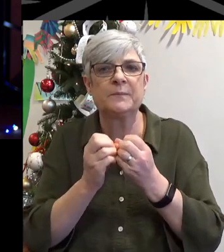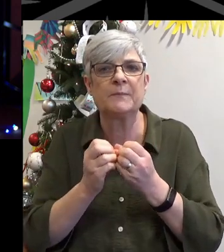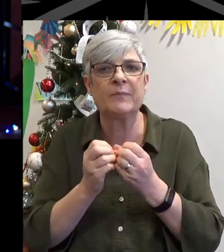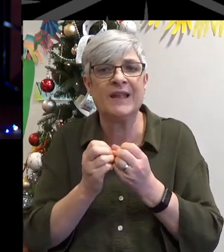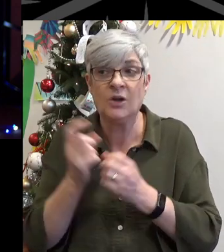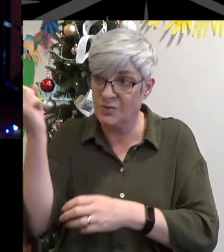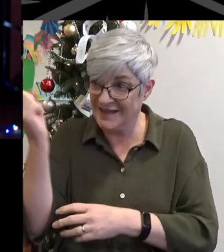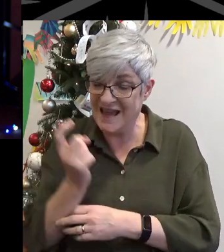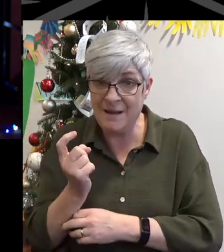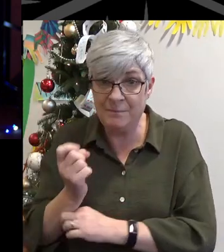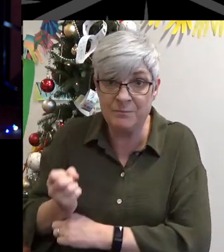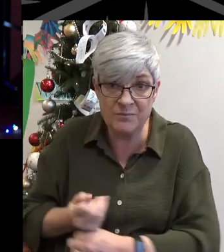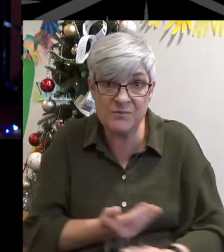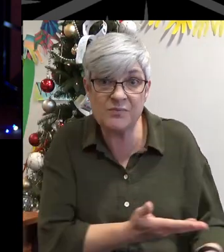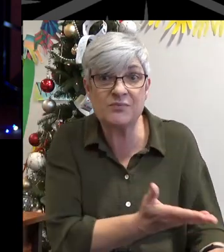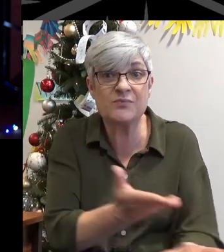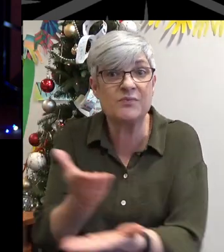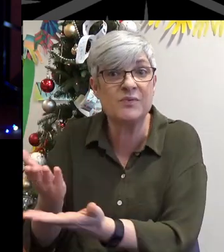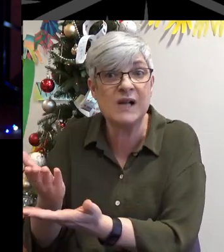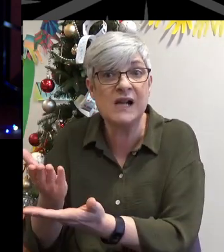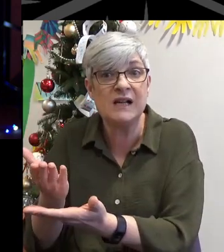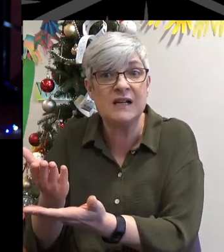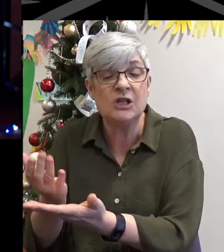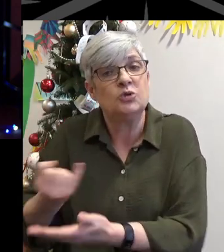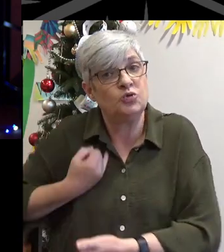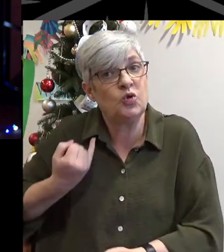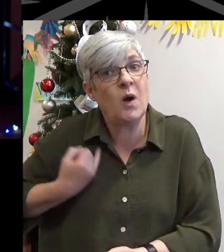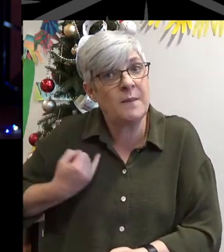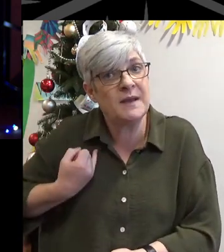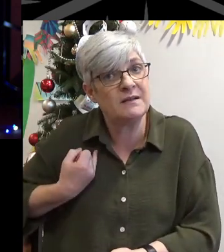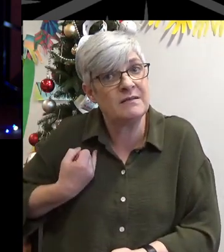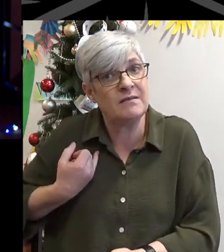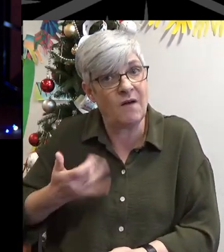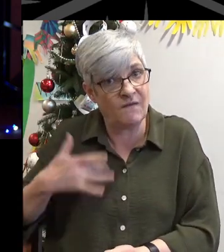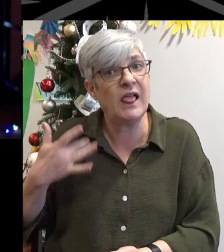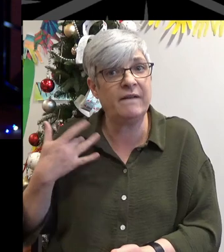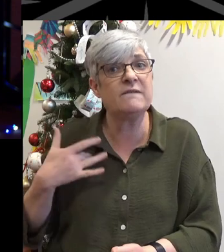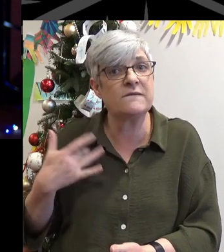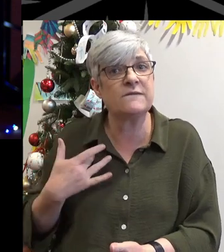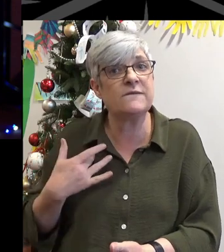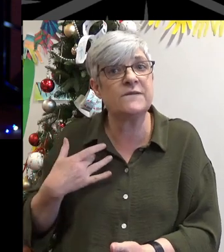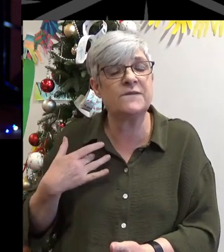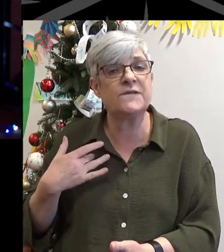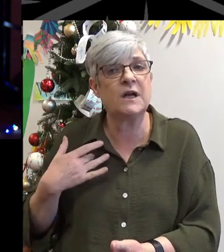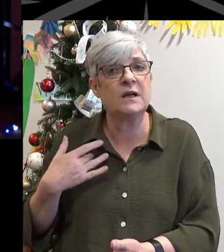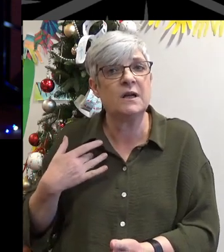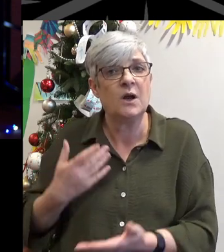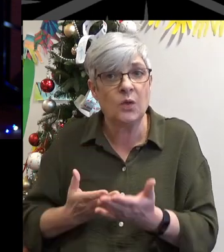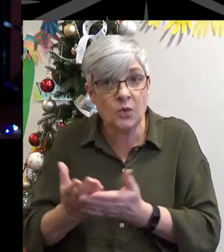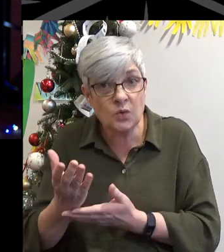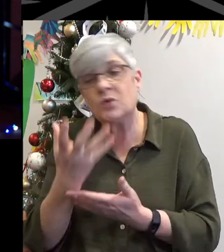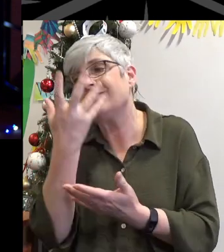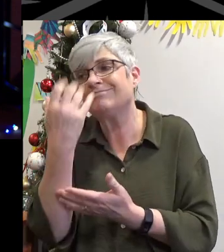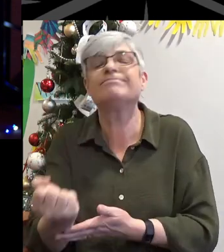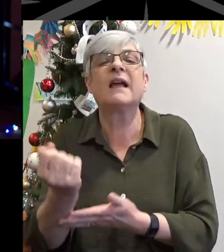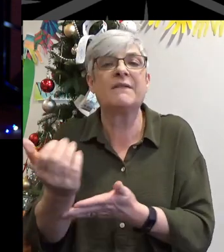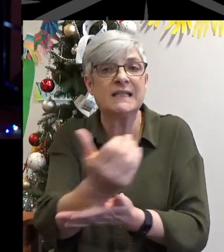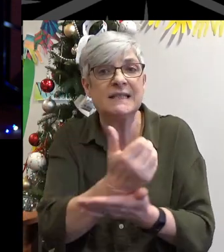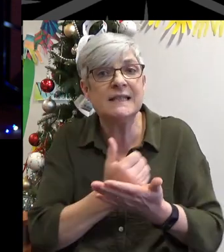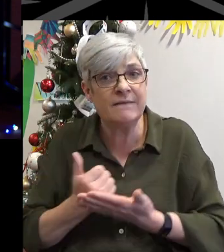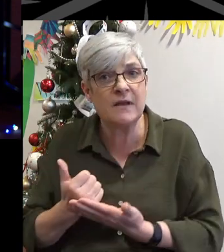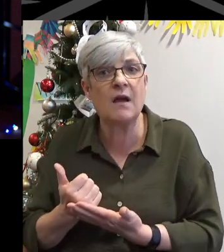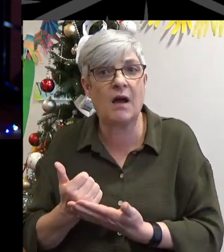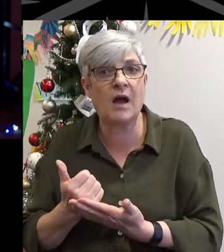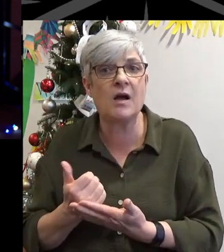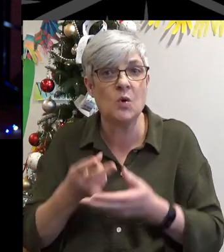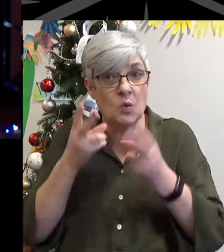You came to bring a new enjoyment to life through having a Savior